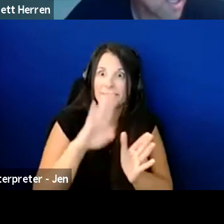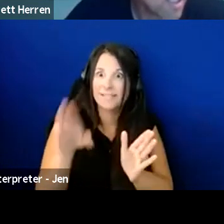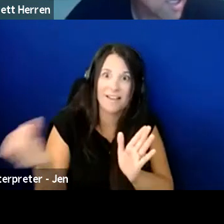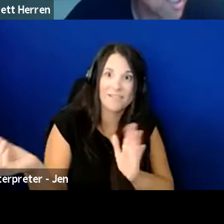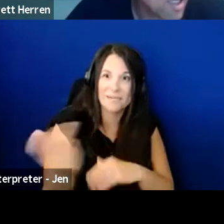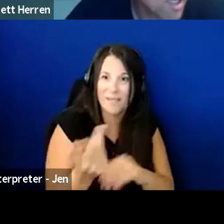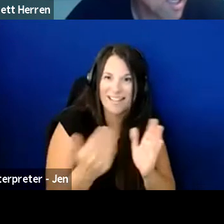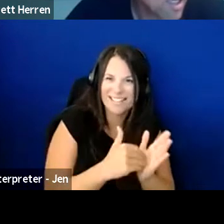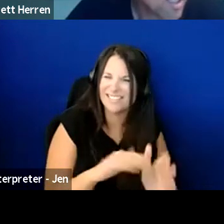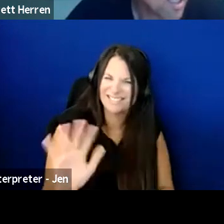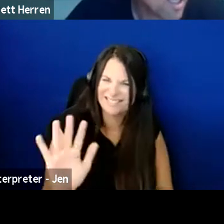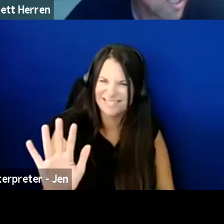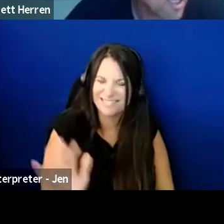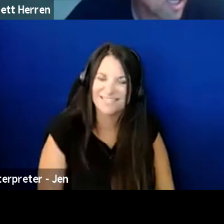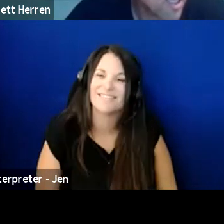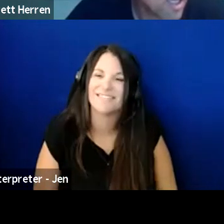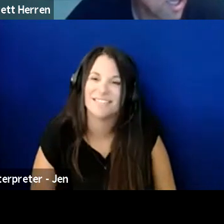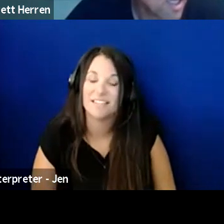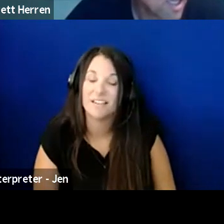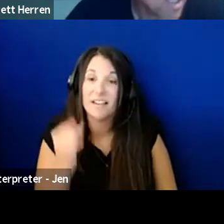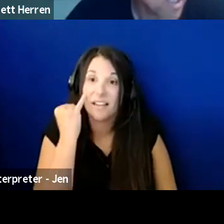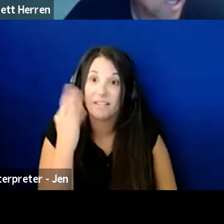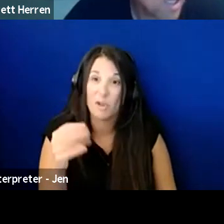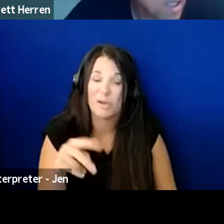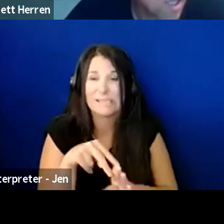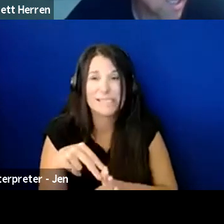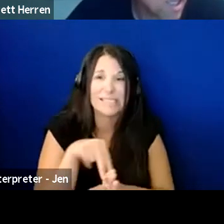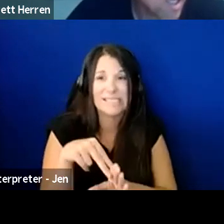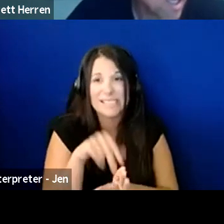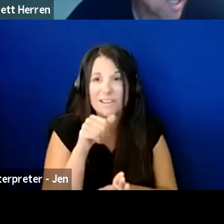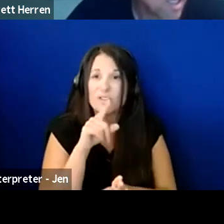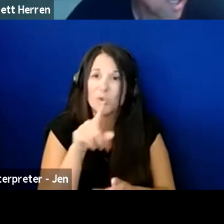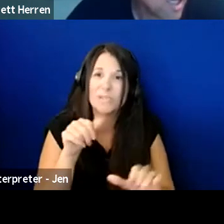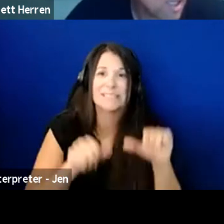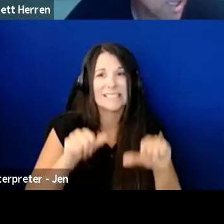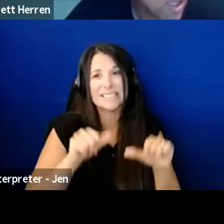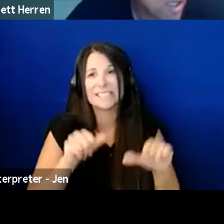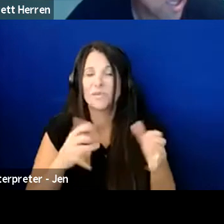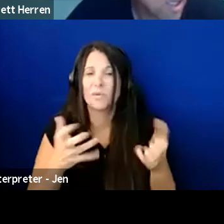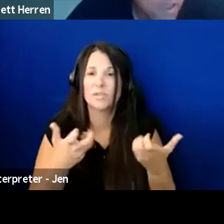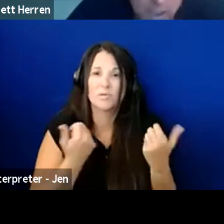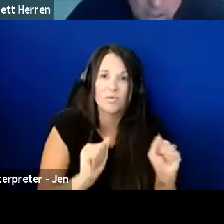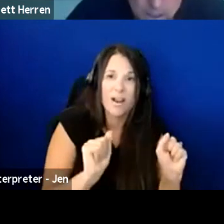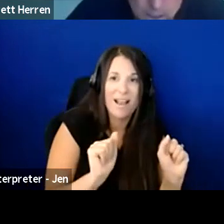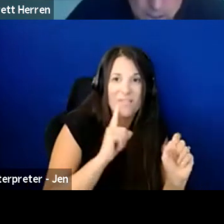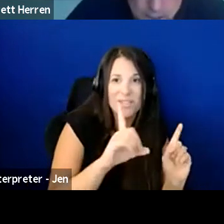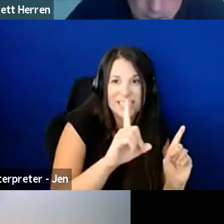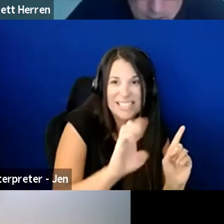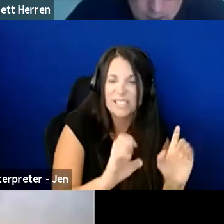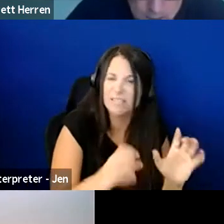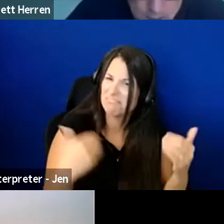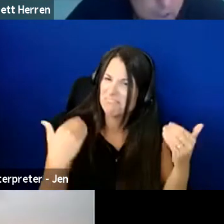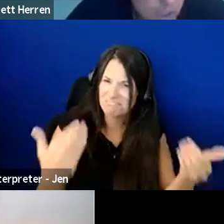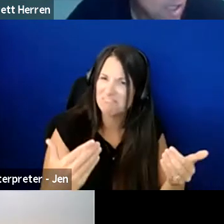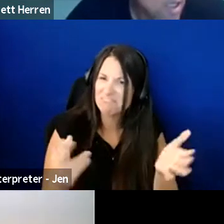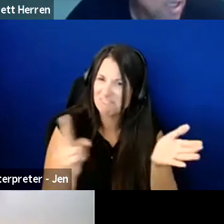again. If you're even just on the edge of wanting to come and try out the DE certification, sign up for the interest